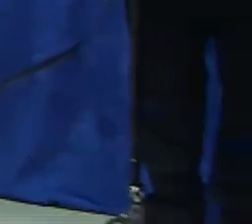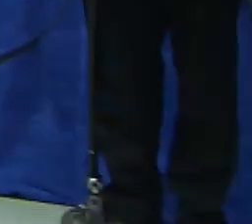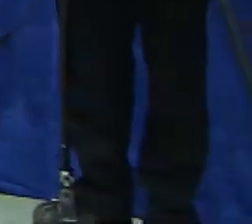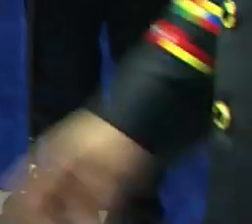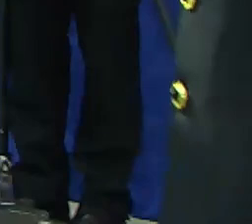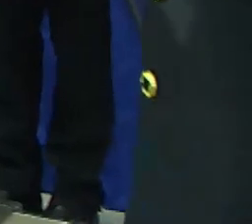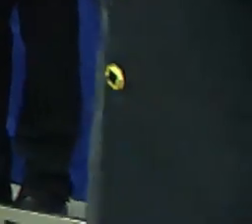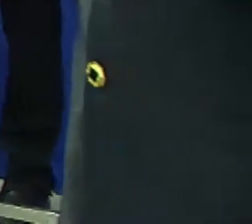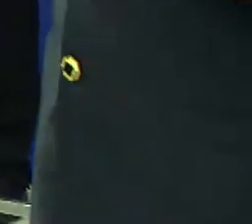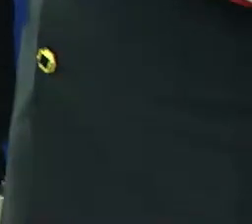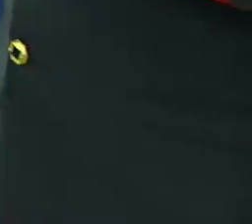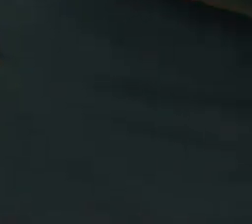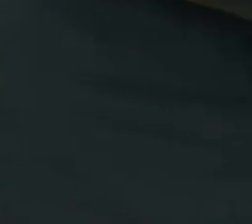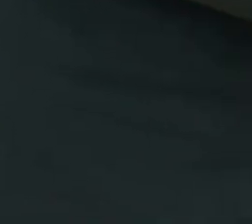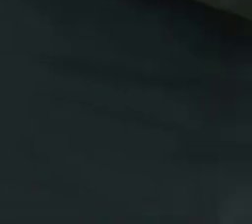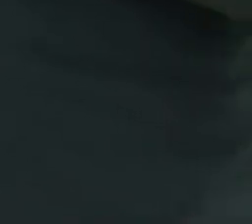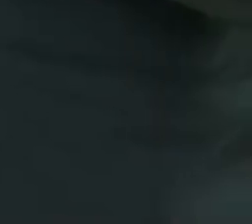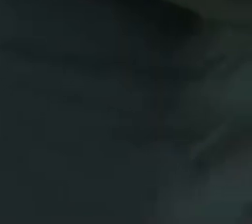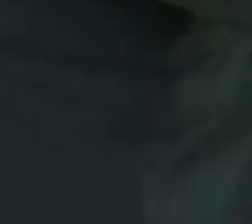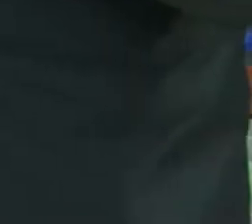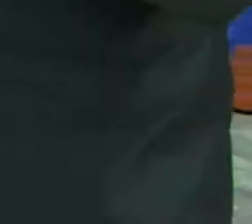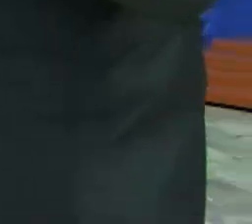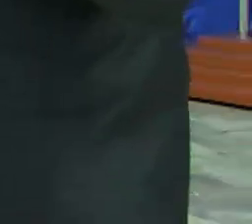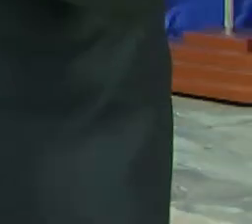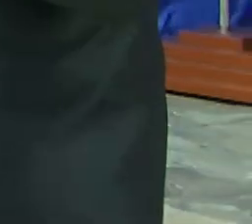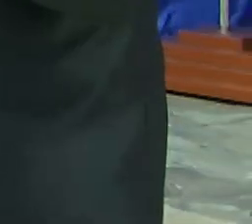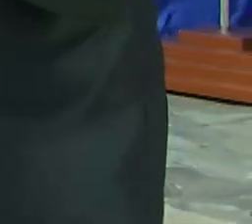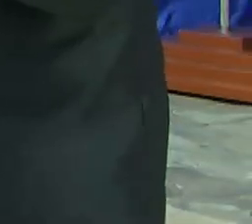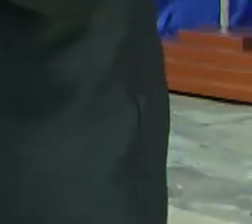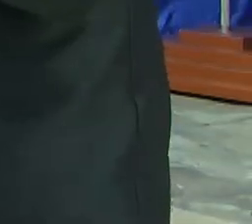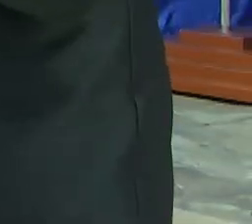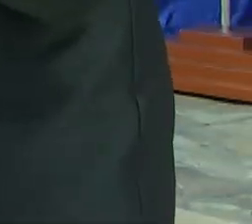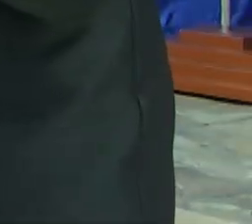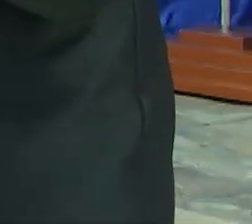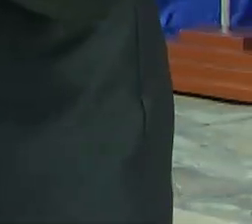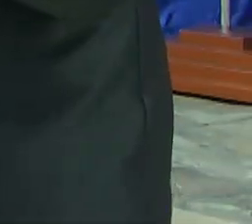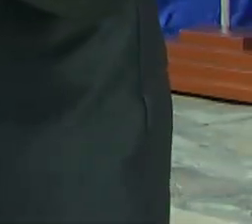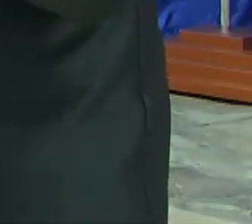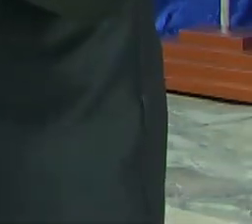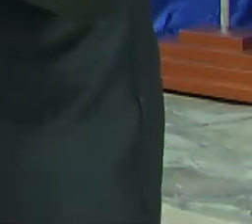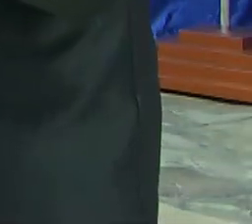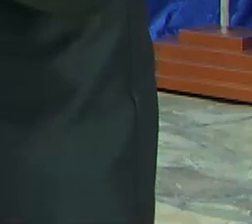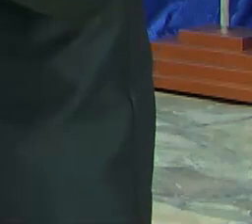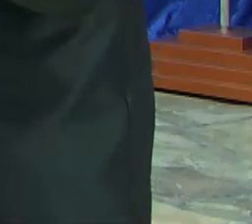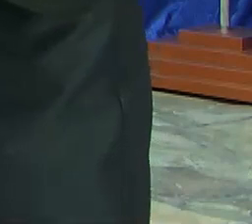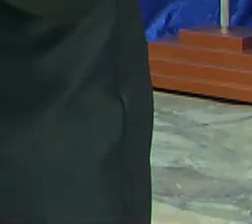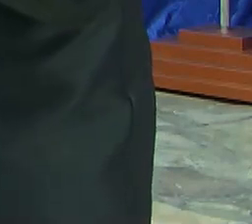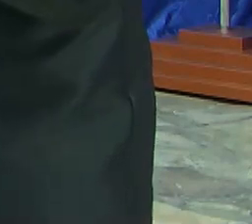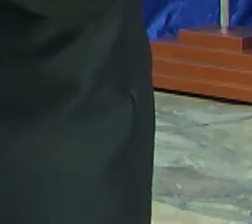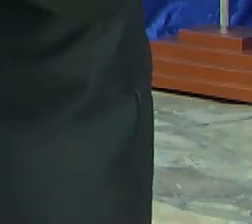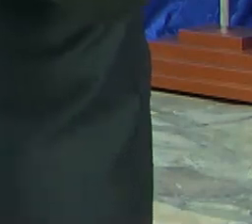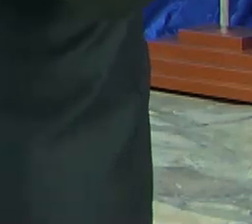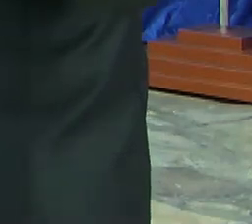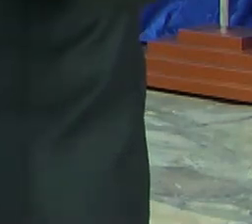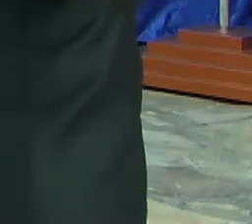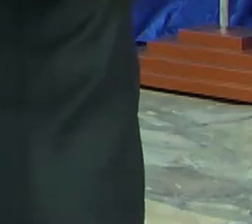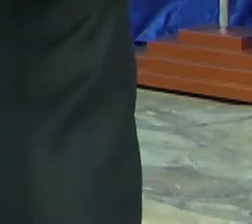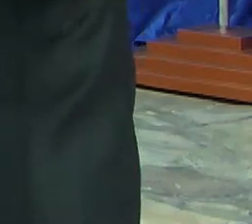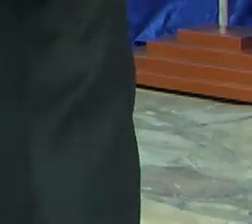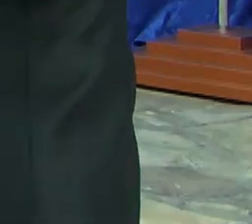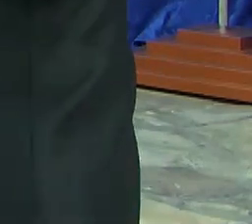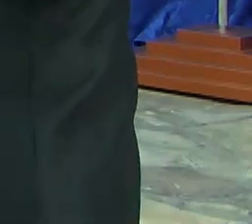I just saw an angel raise your hands. The Lord says, I'm going to remove the dominion of